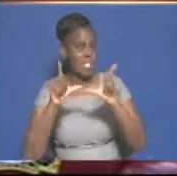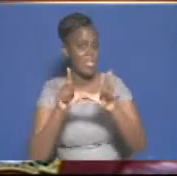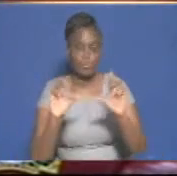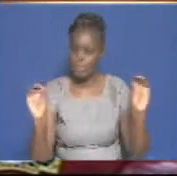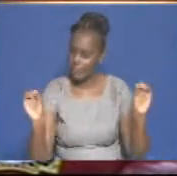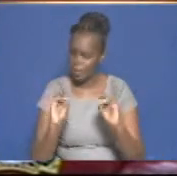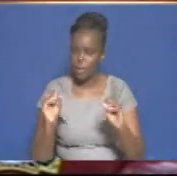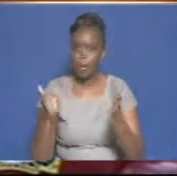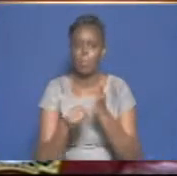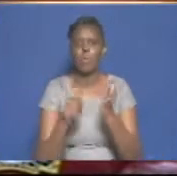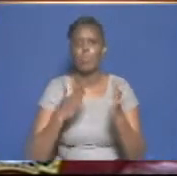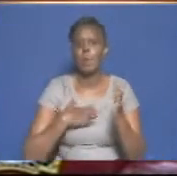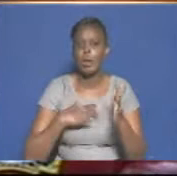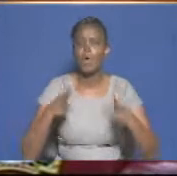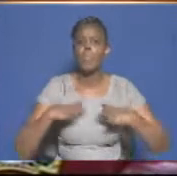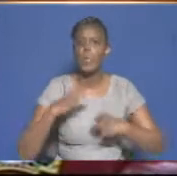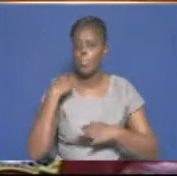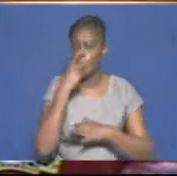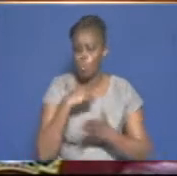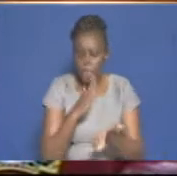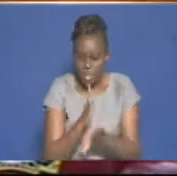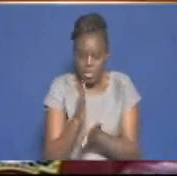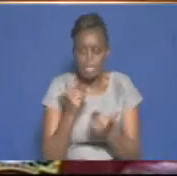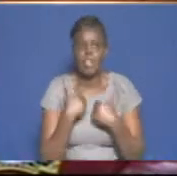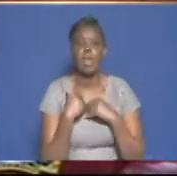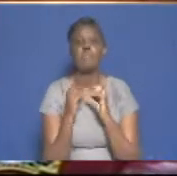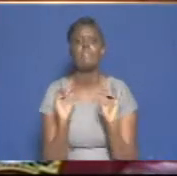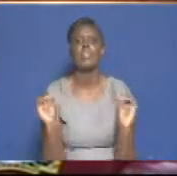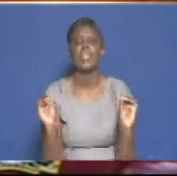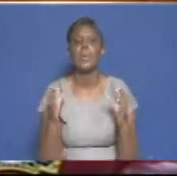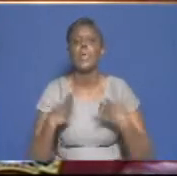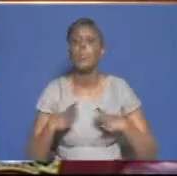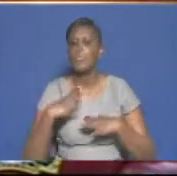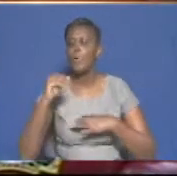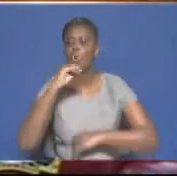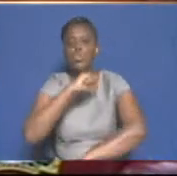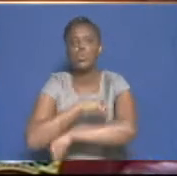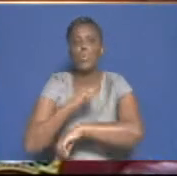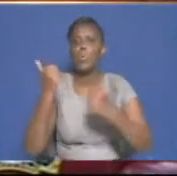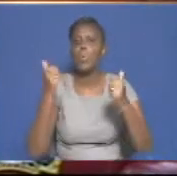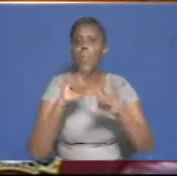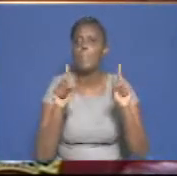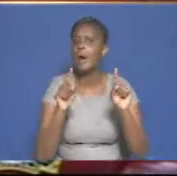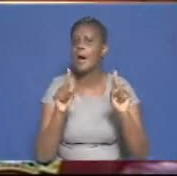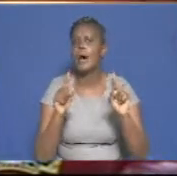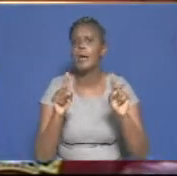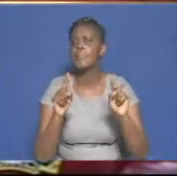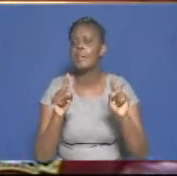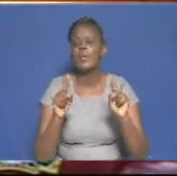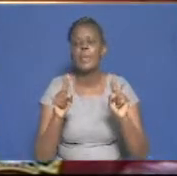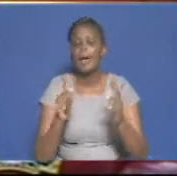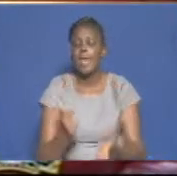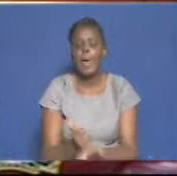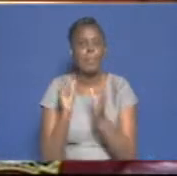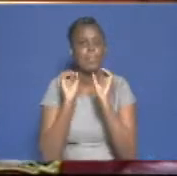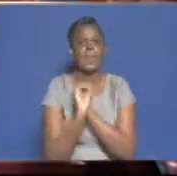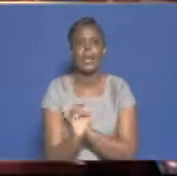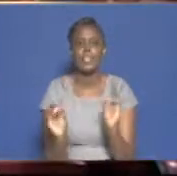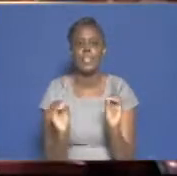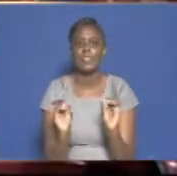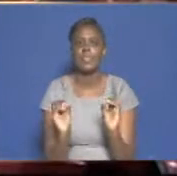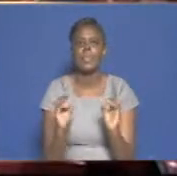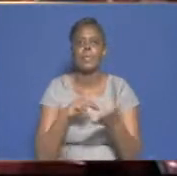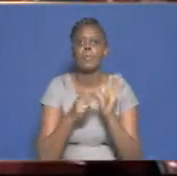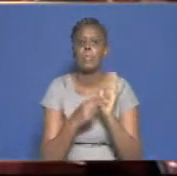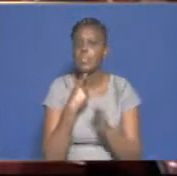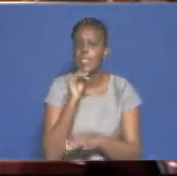problem is people who lack integrity, people who have gone to school but they can never make the issues that help Kenyans. And therefore, I